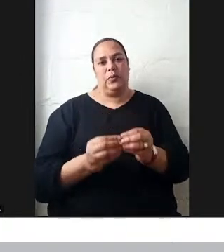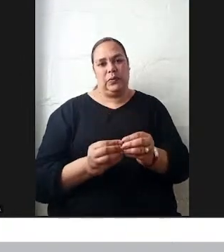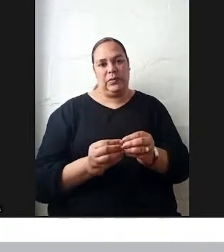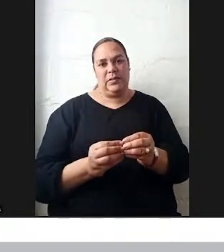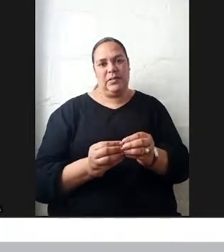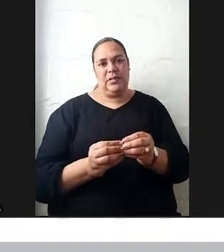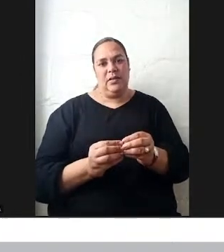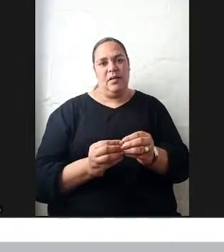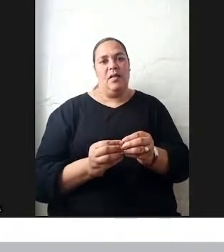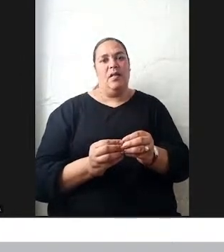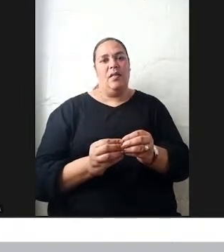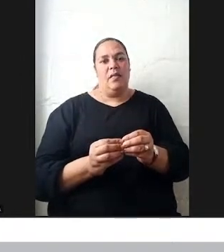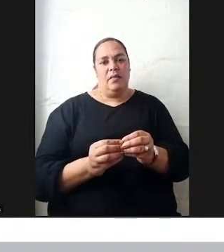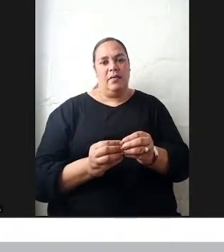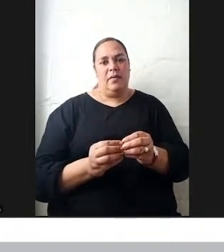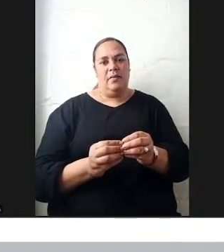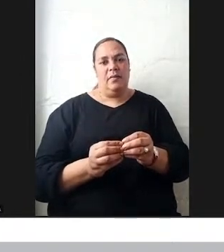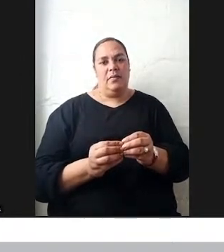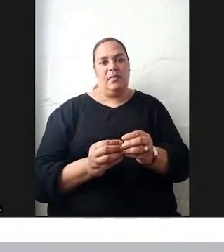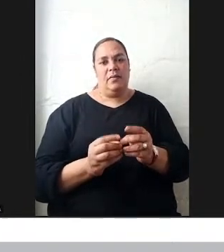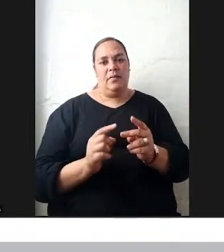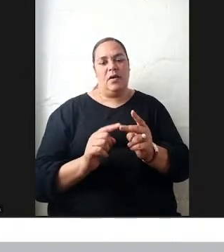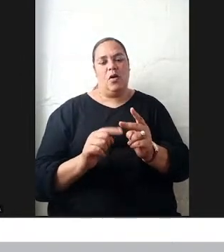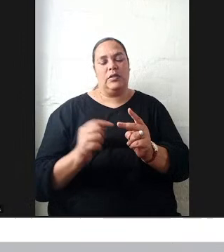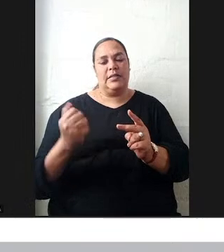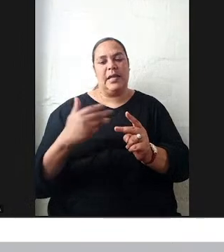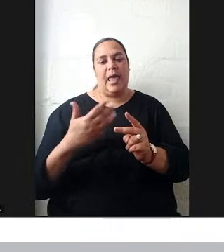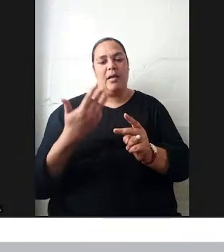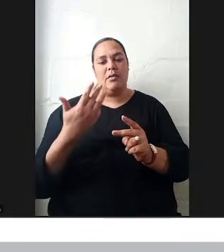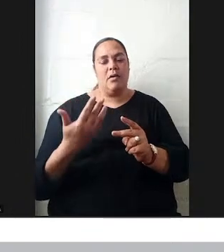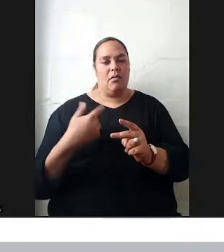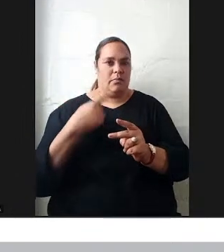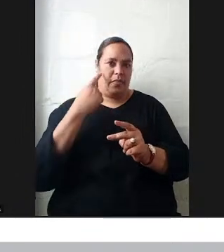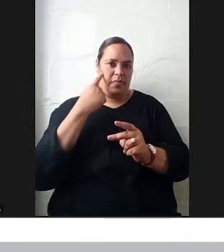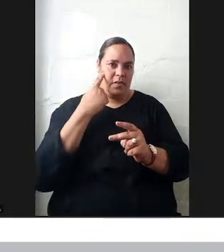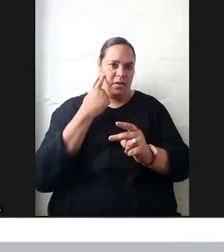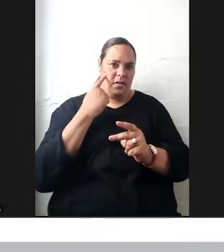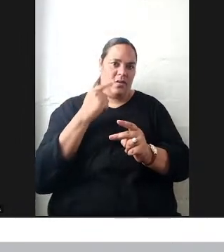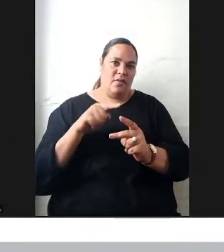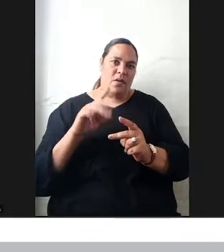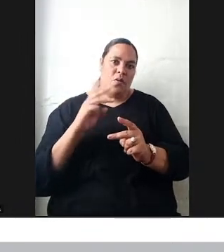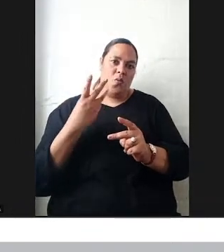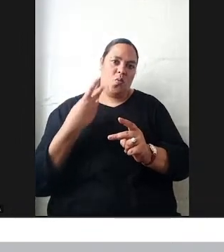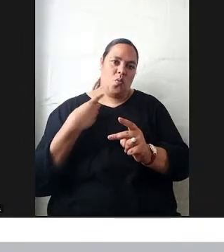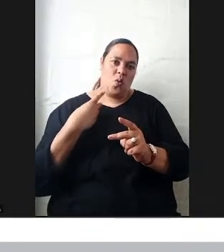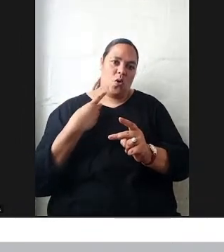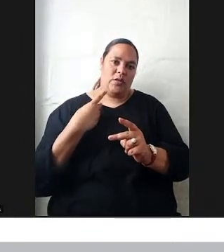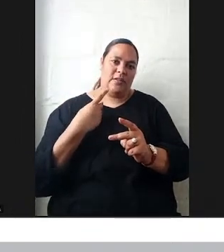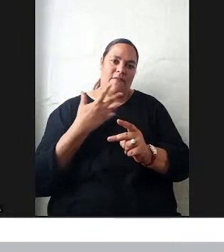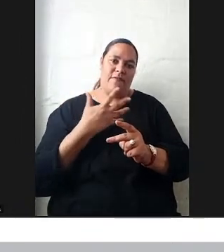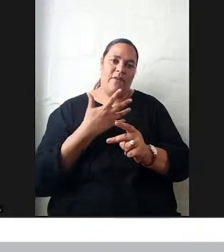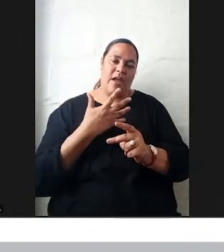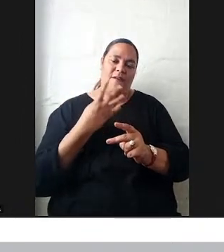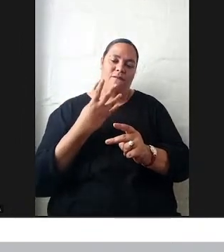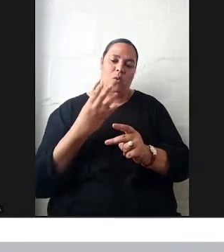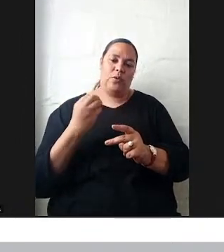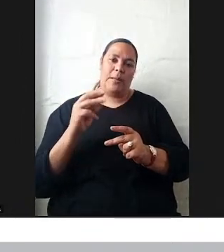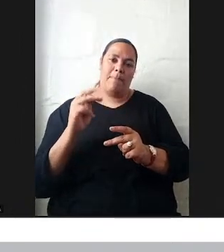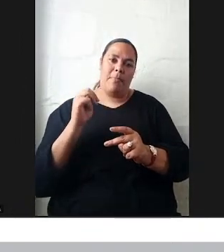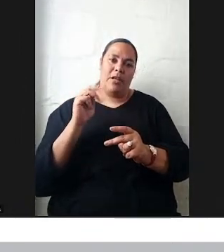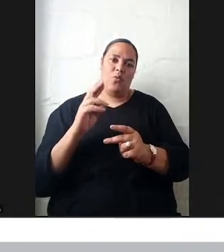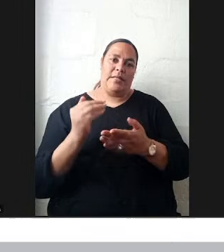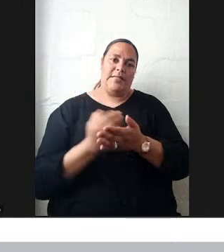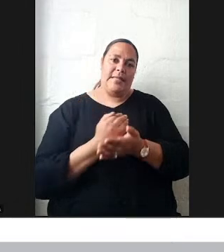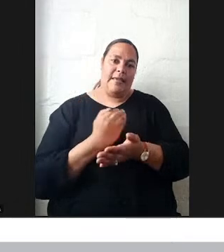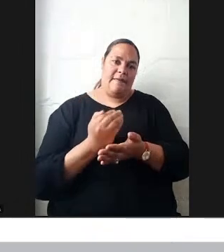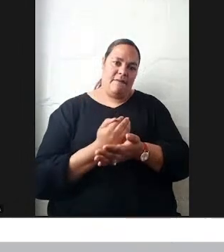Then on slide 9, I think it is, there was a 540 million rand saving